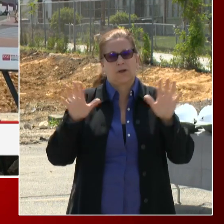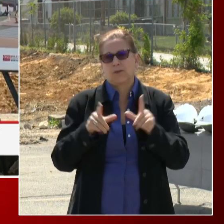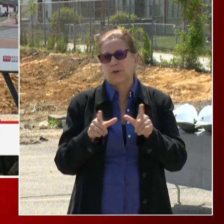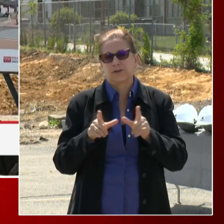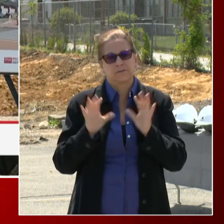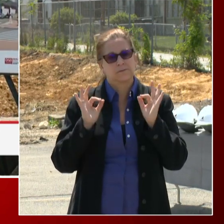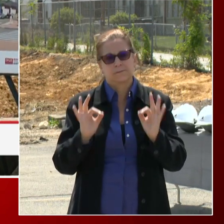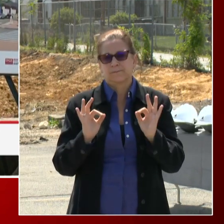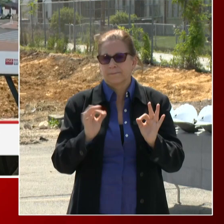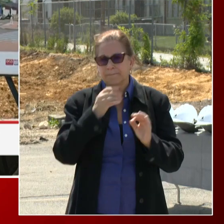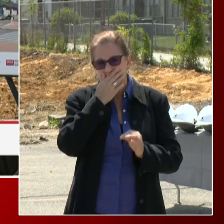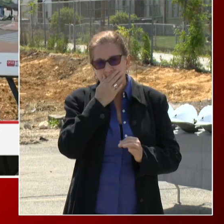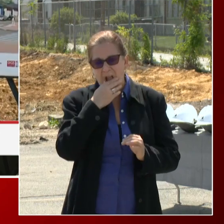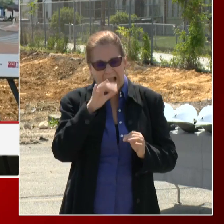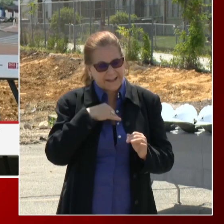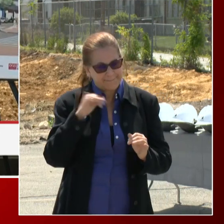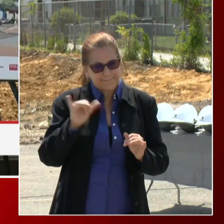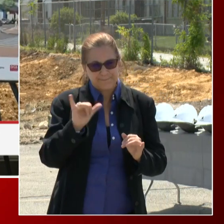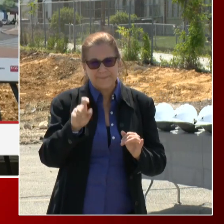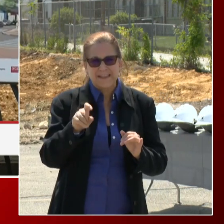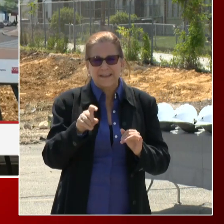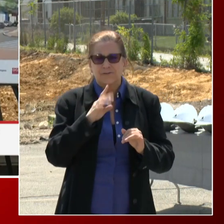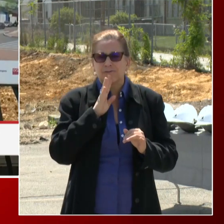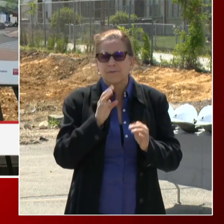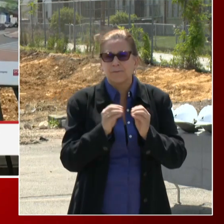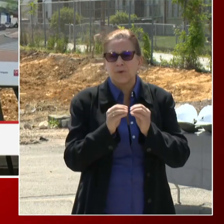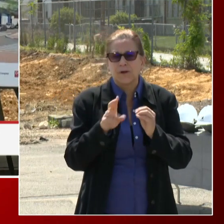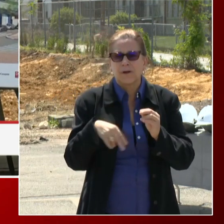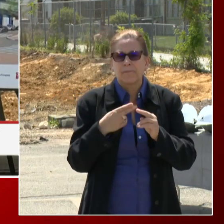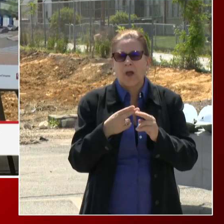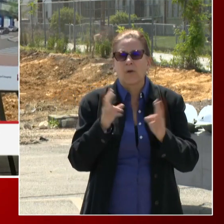I should have mentioned as well the East River Park